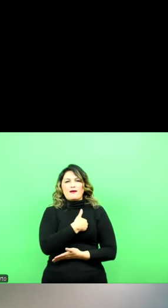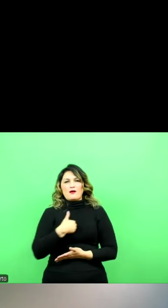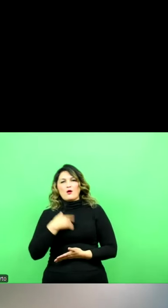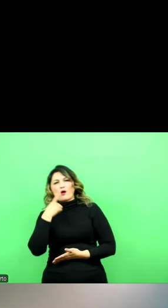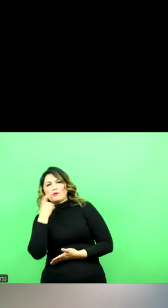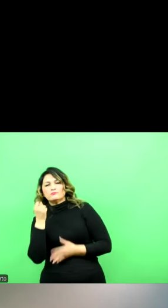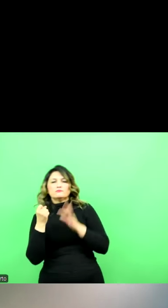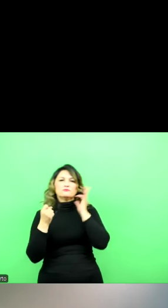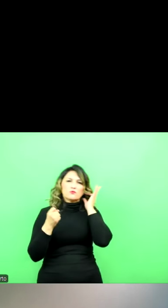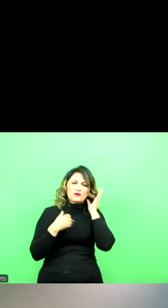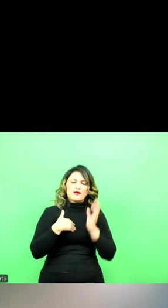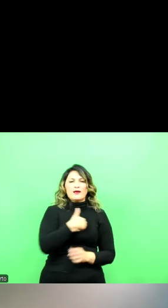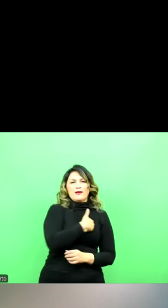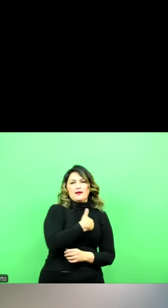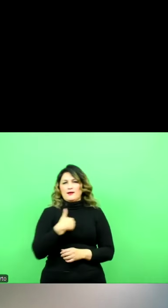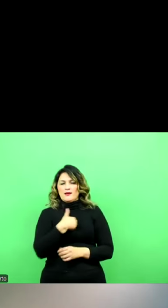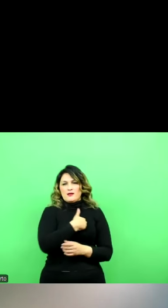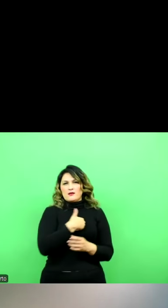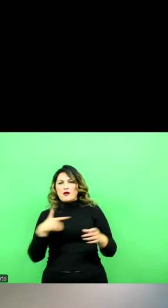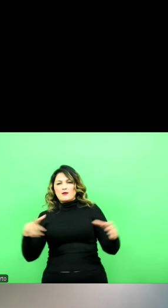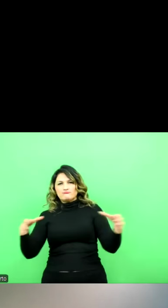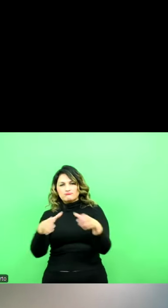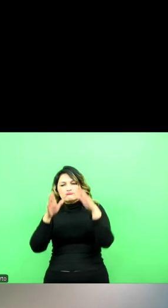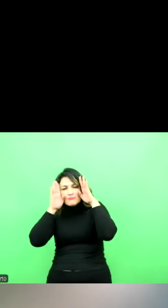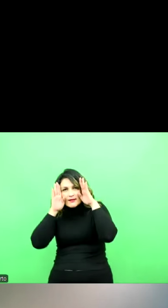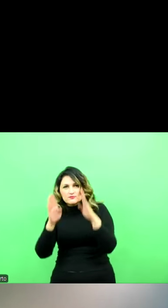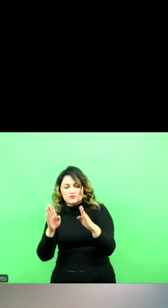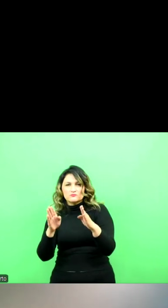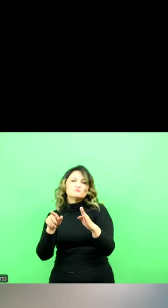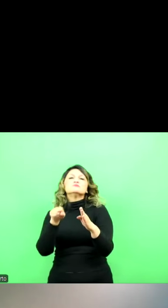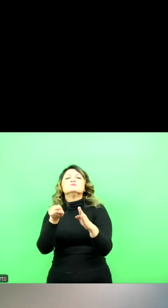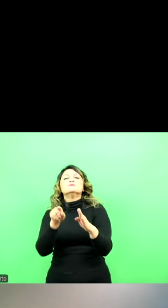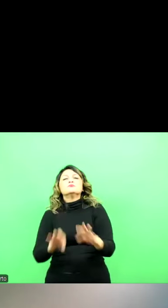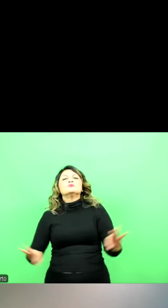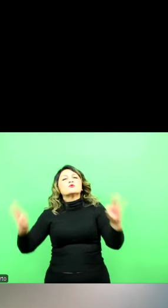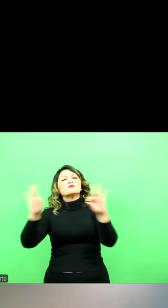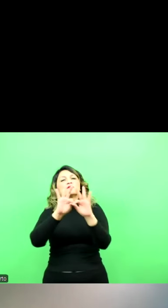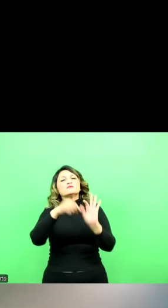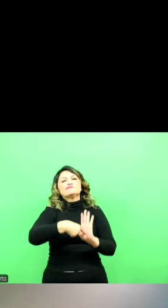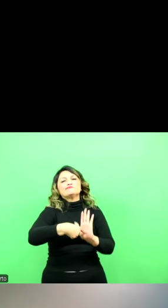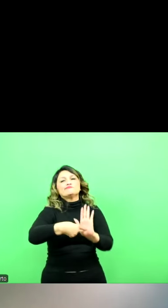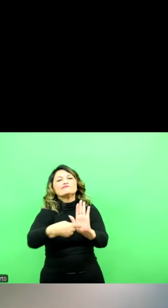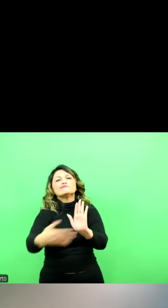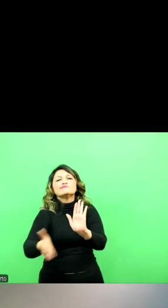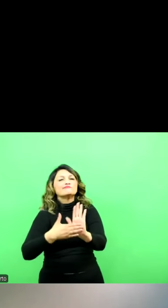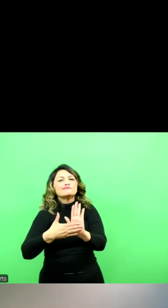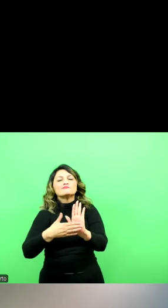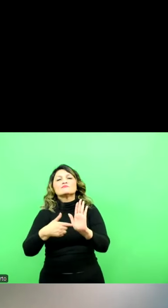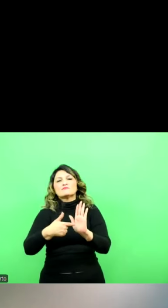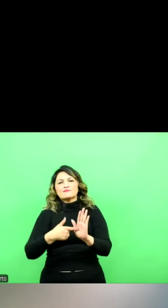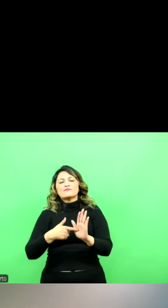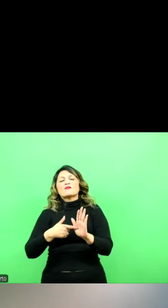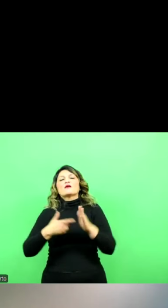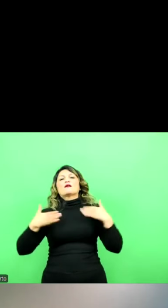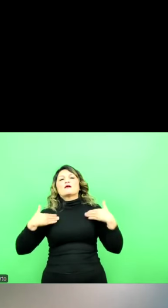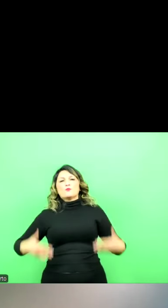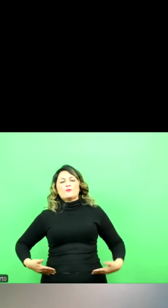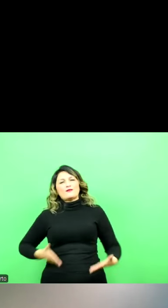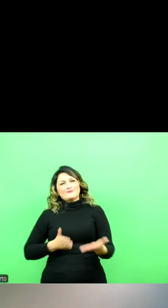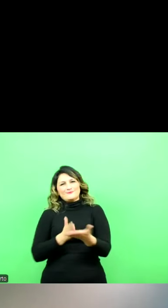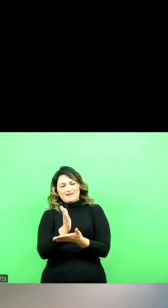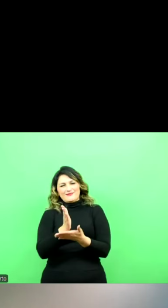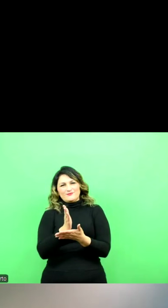and a gender perspective. And this policy can be best represented by this pentagon